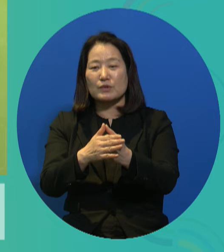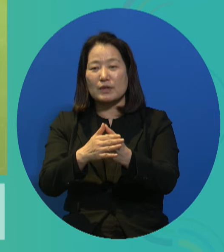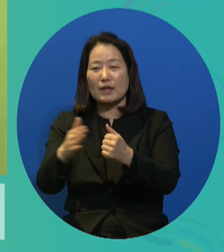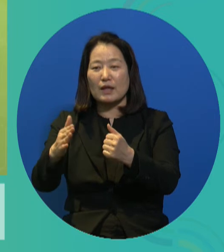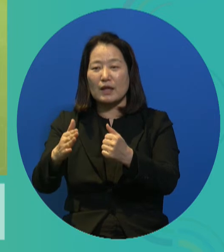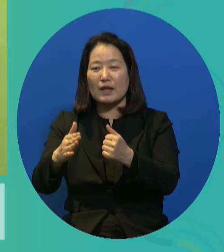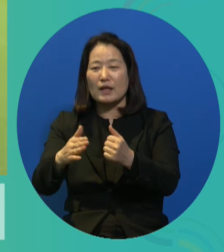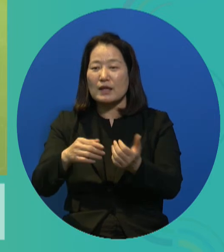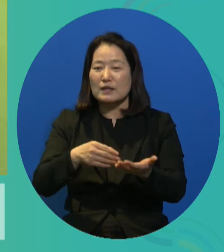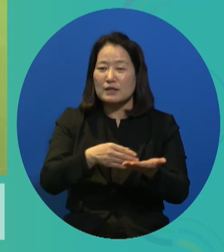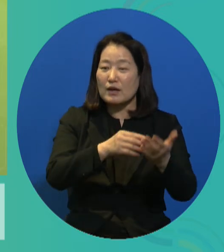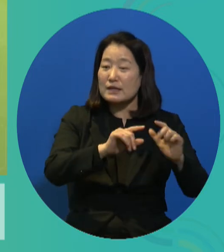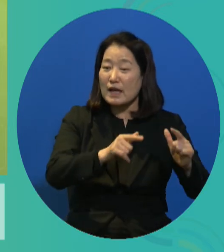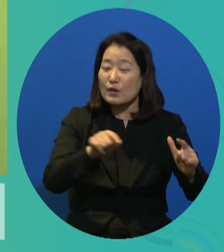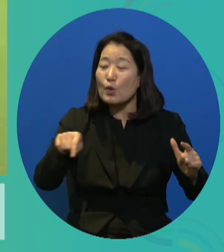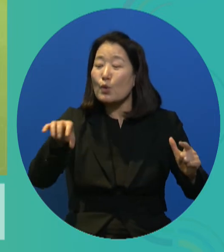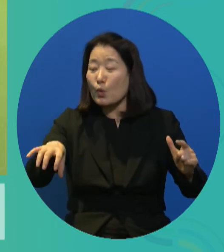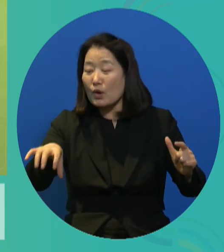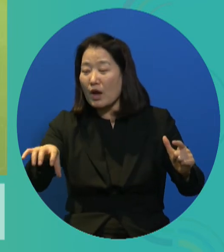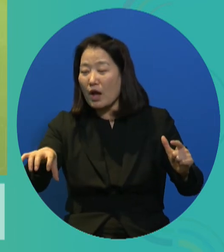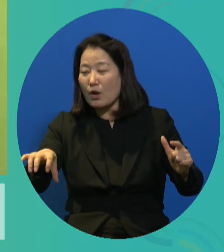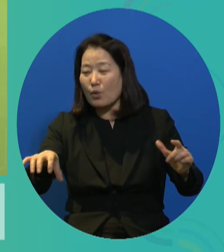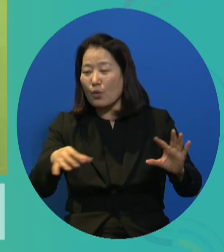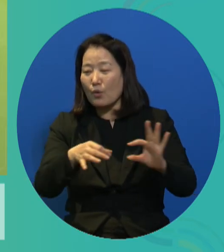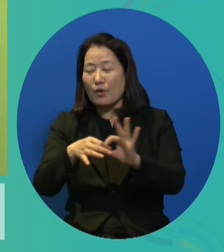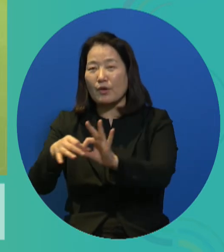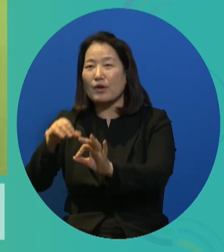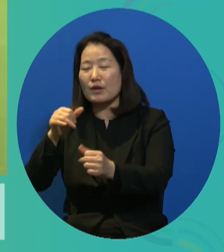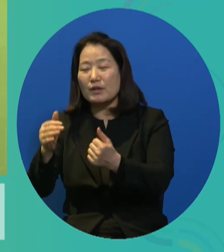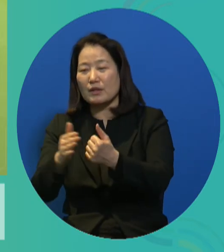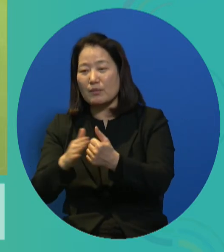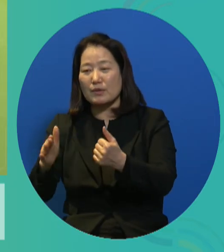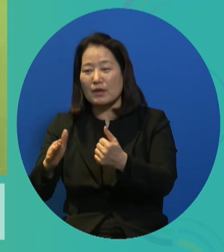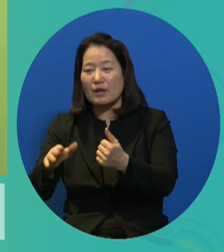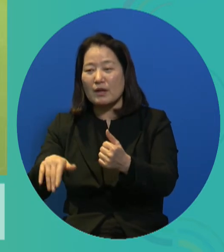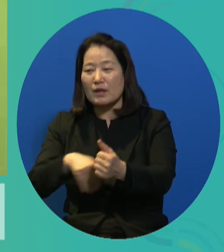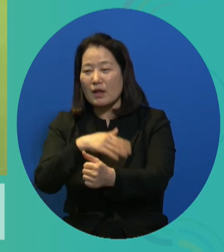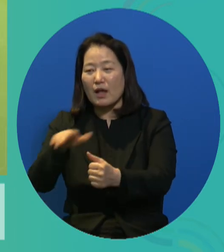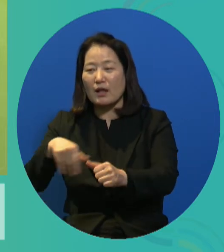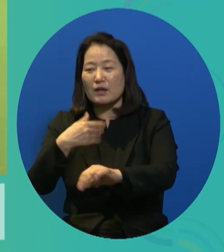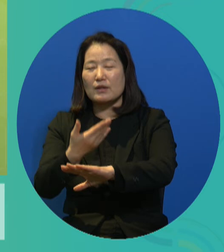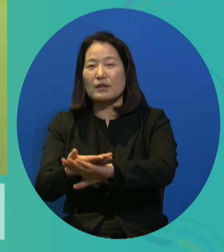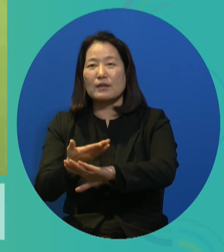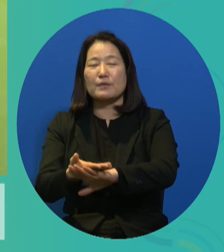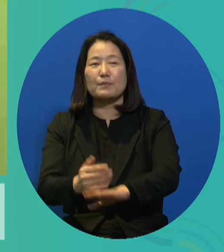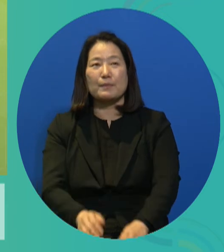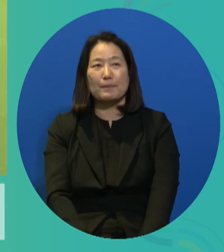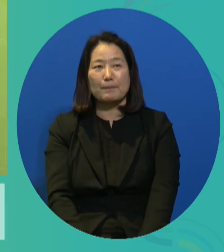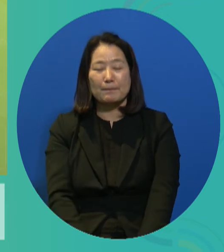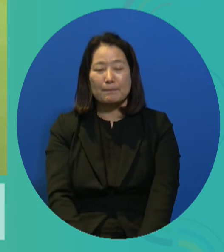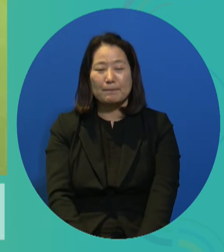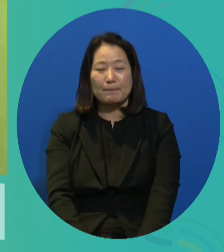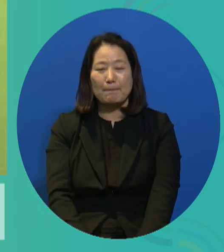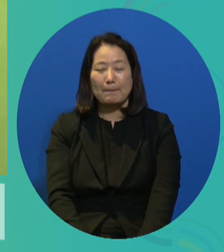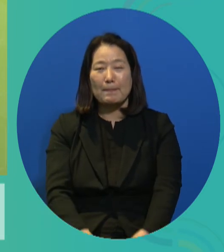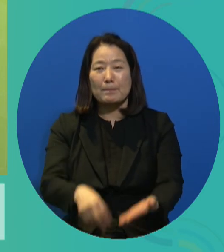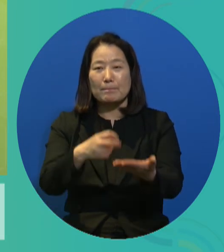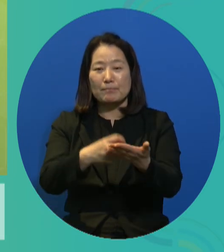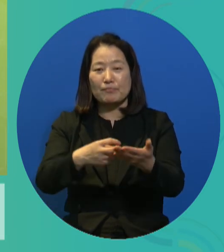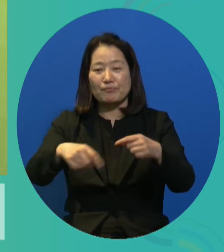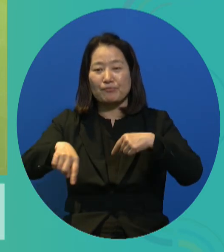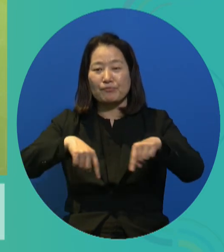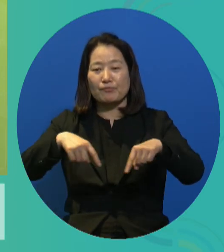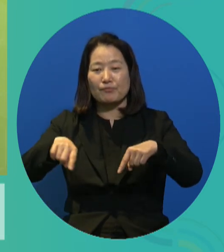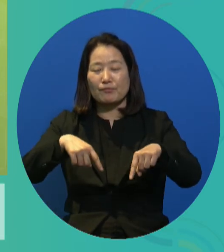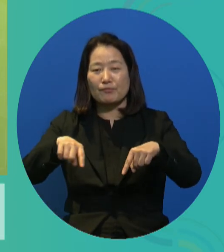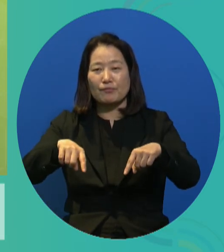would probably be a party to many of these complaints. So for the individuals and groups,